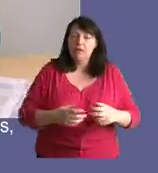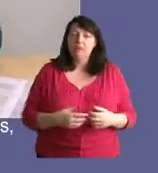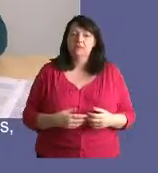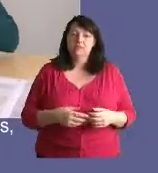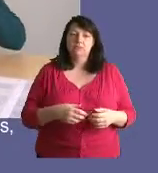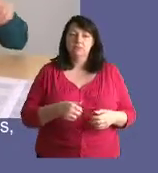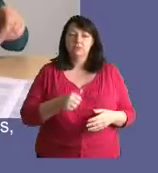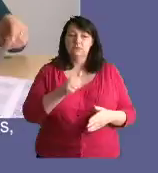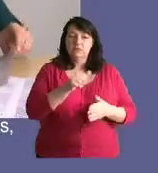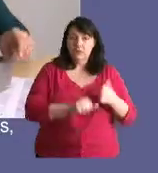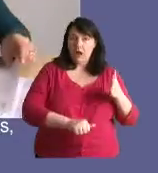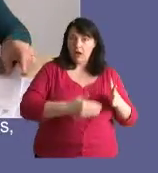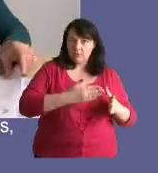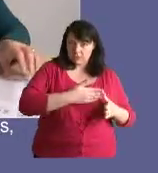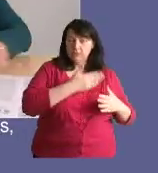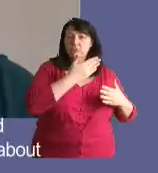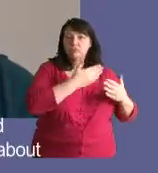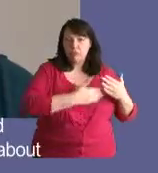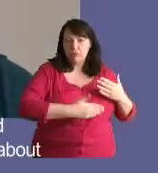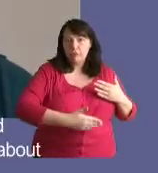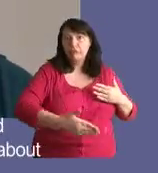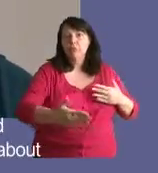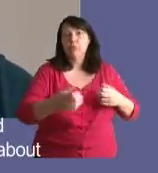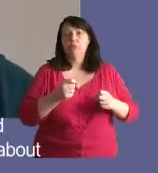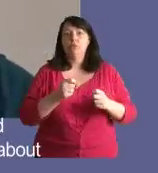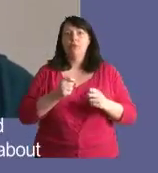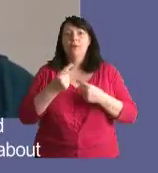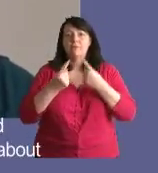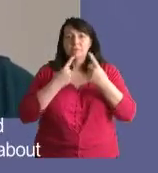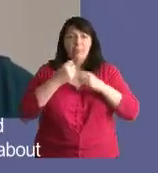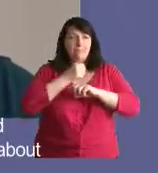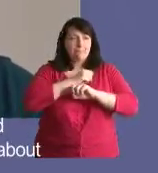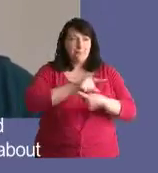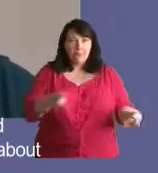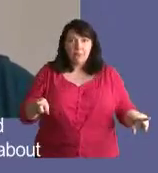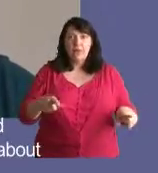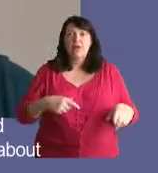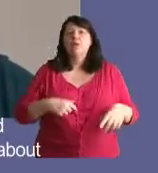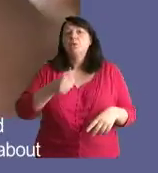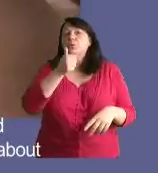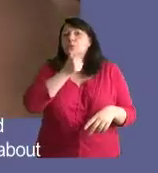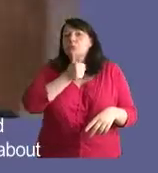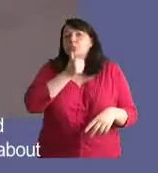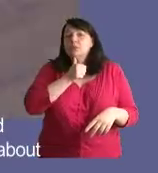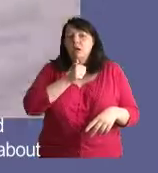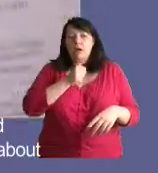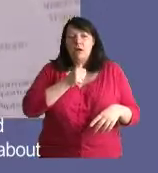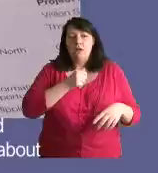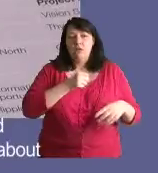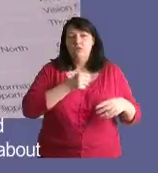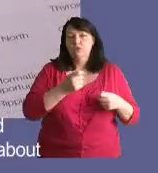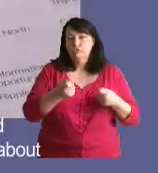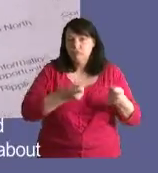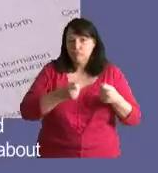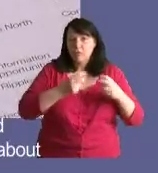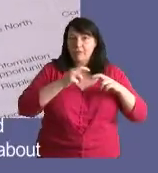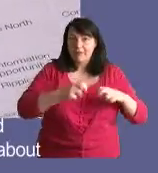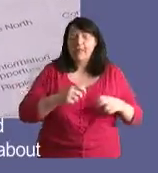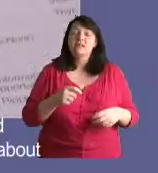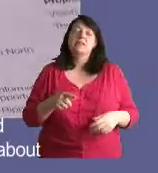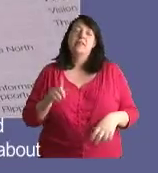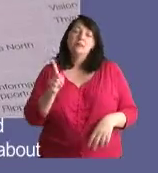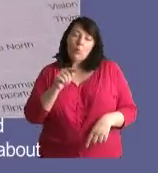research is, from beginning through to dissemination, through to user-controlled research, which is